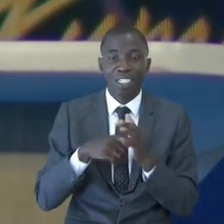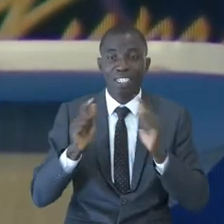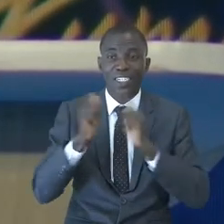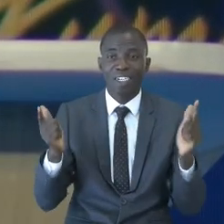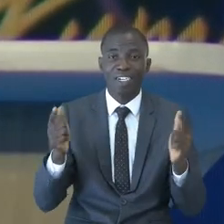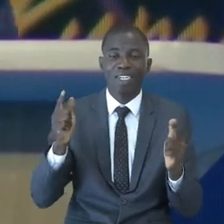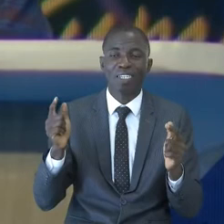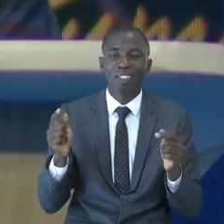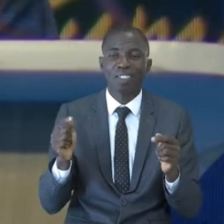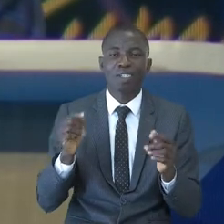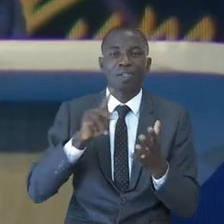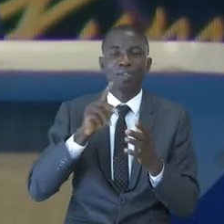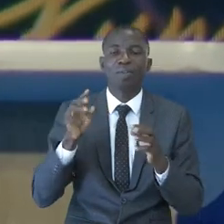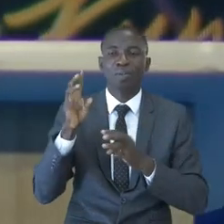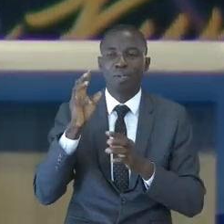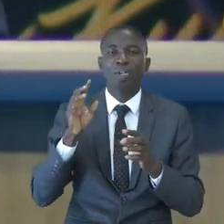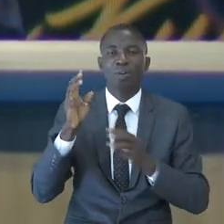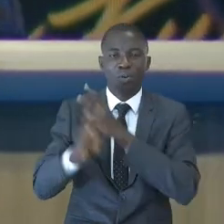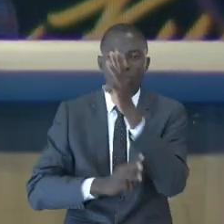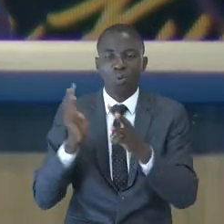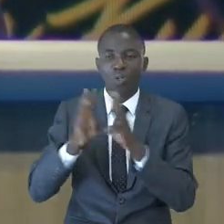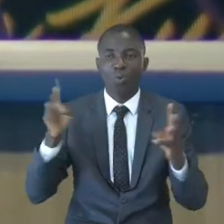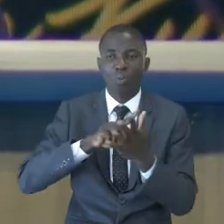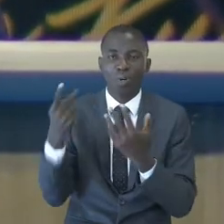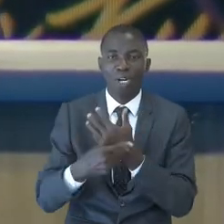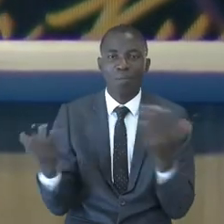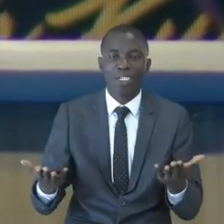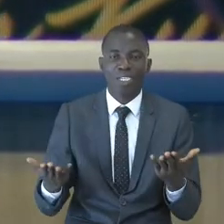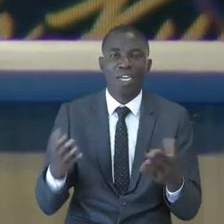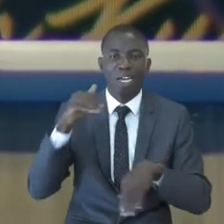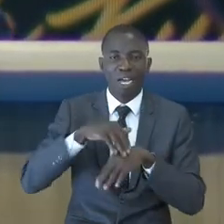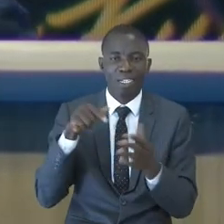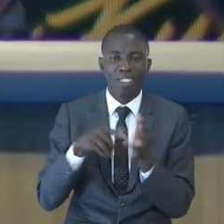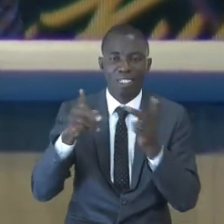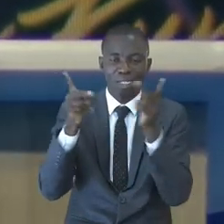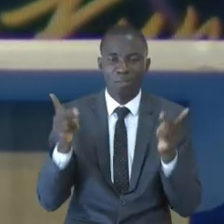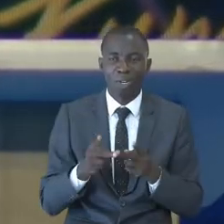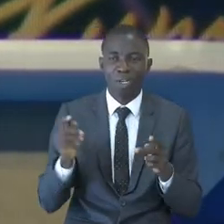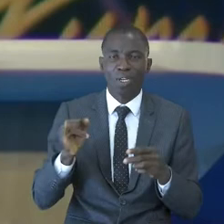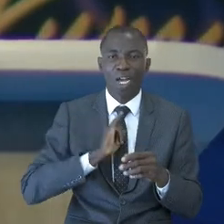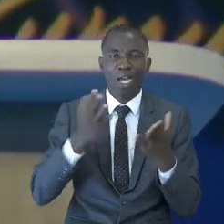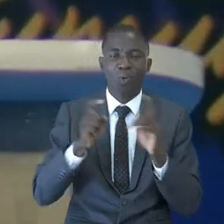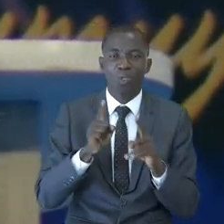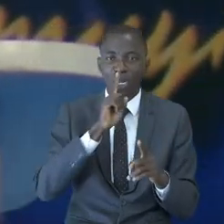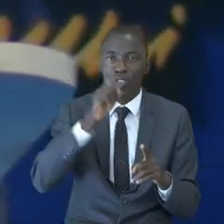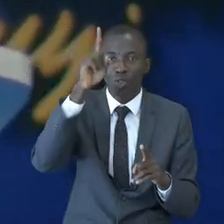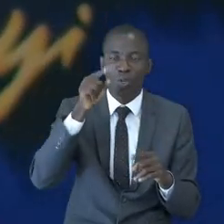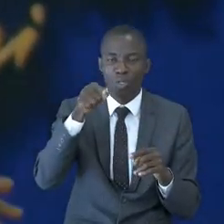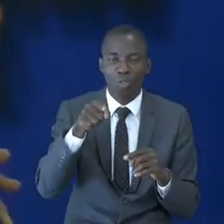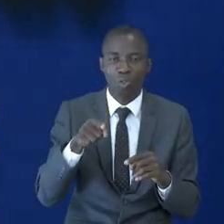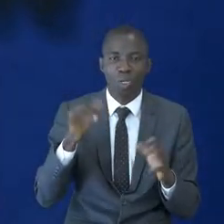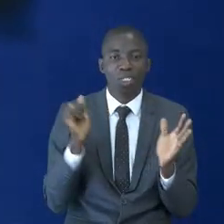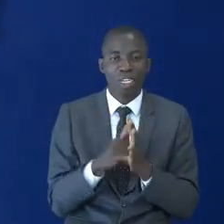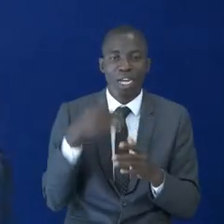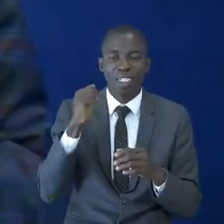global crusade here at the Alpha location, I want to assure you that the